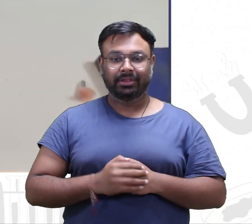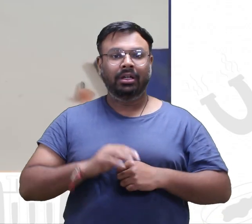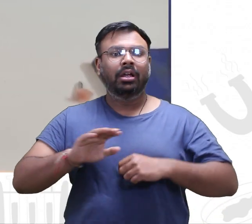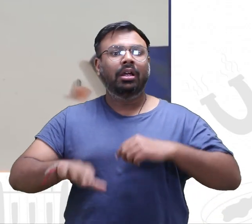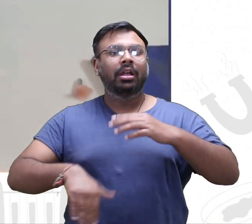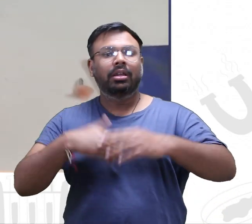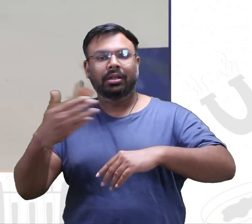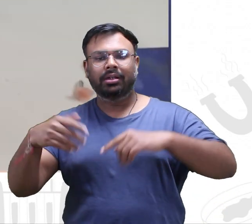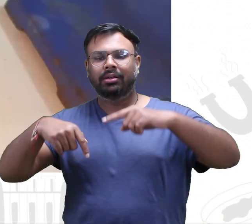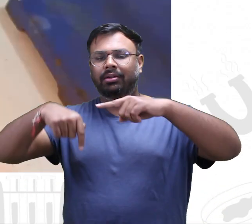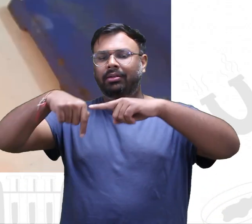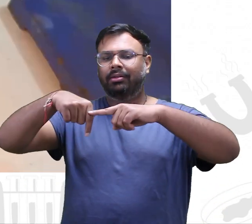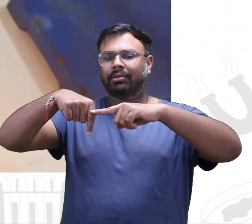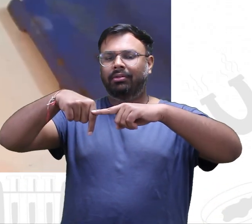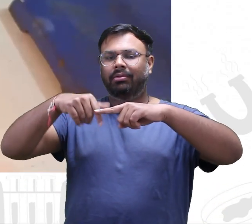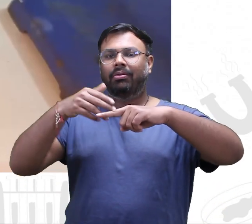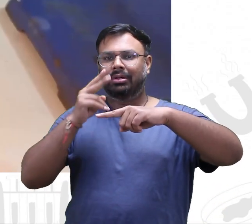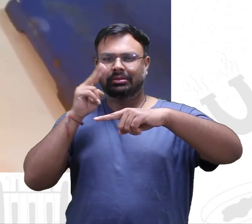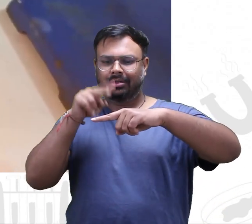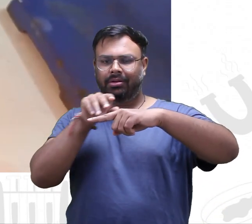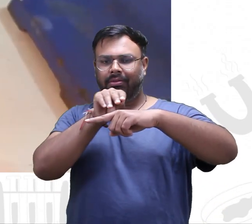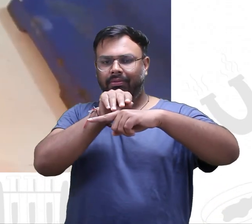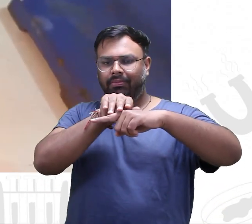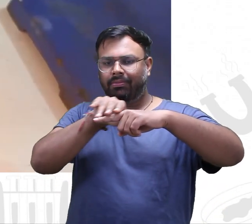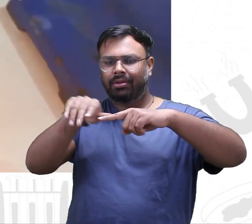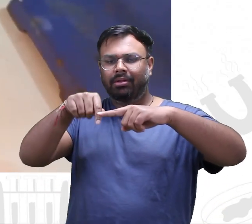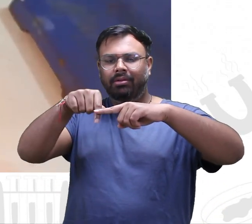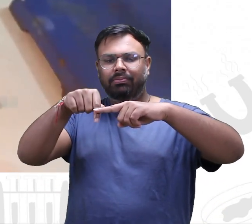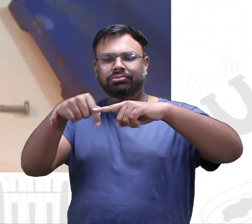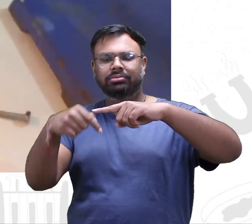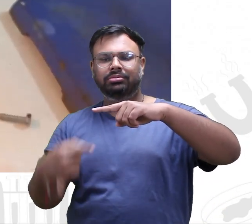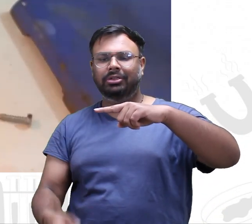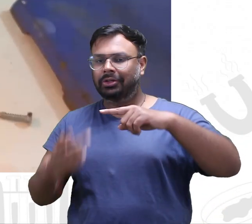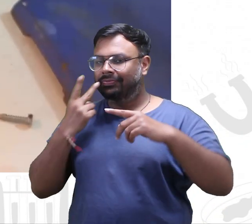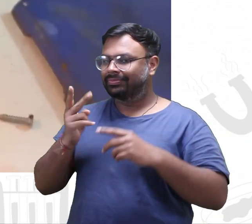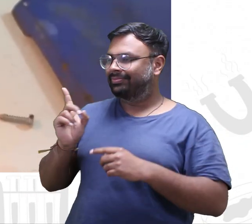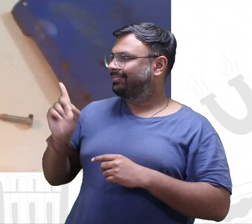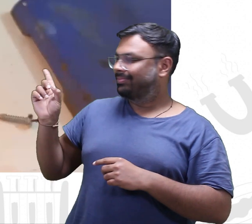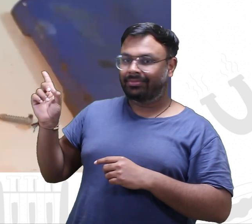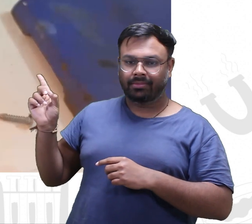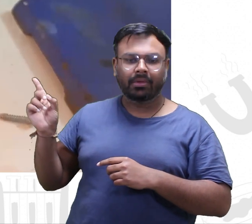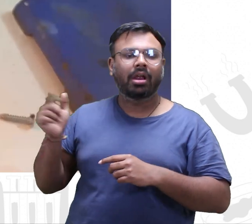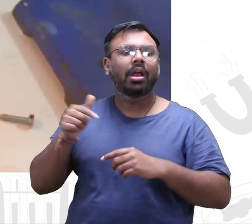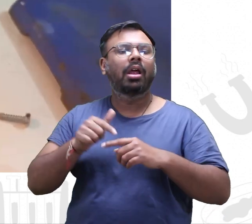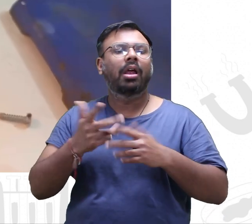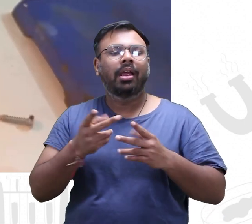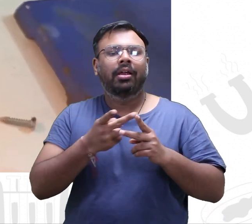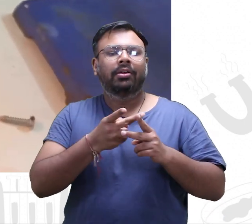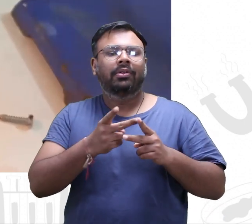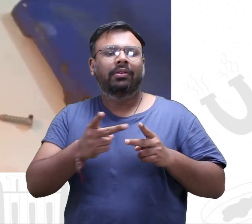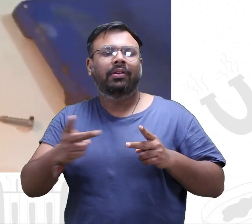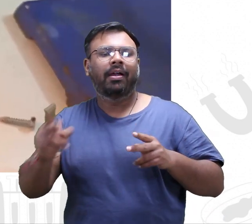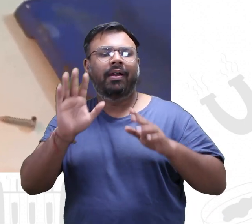Similarly, the next 2 nails. Here we notice that heat transfer takes place from hot end of the rod through its